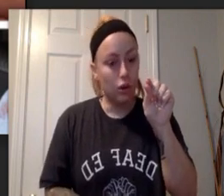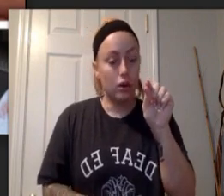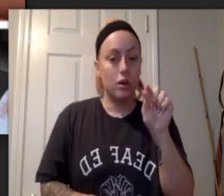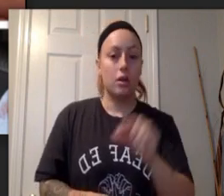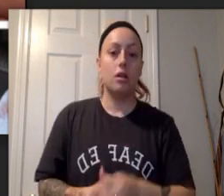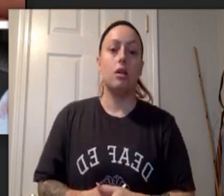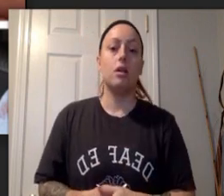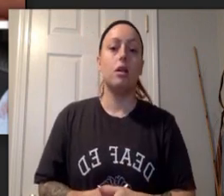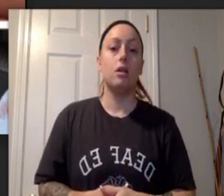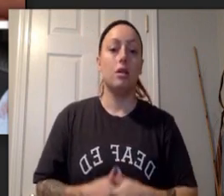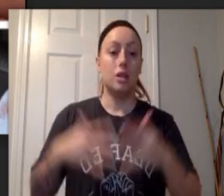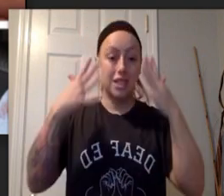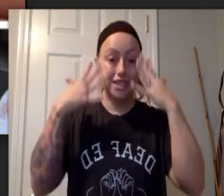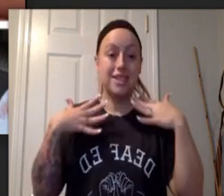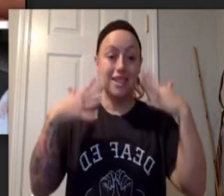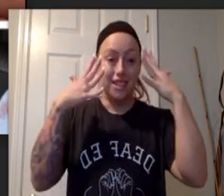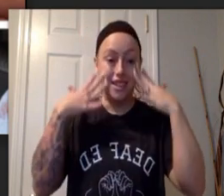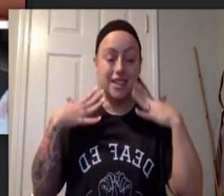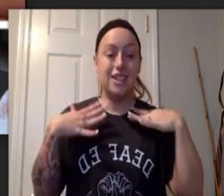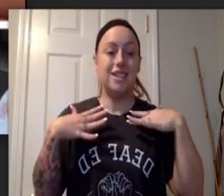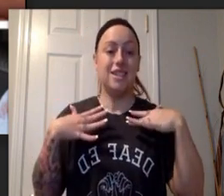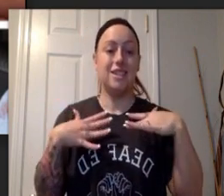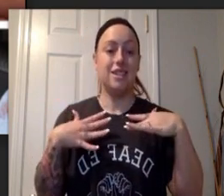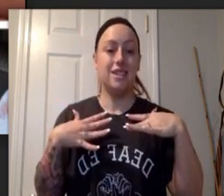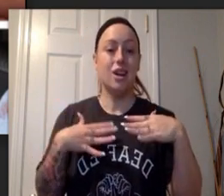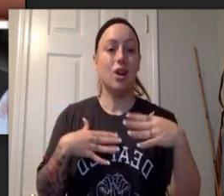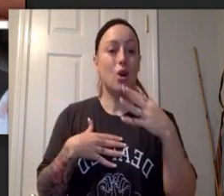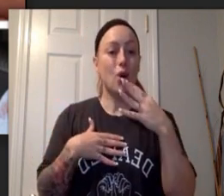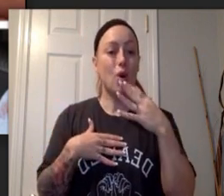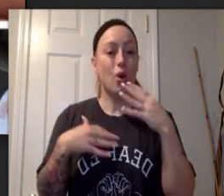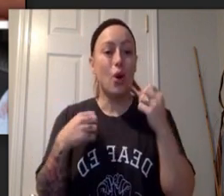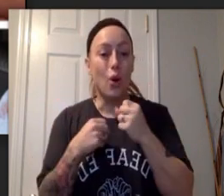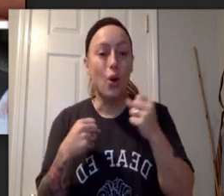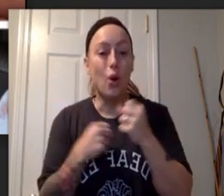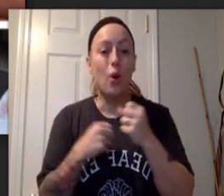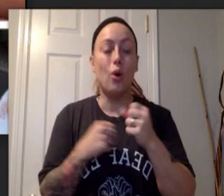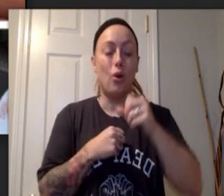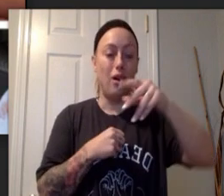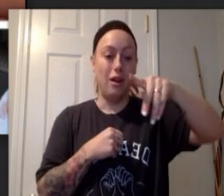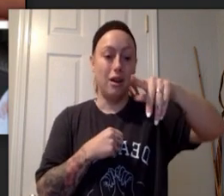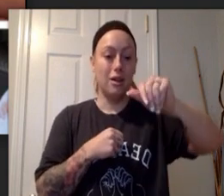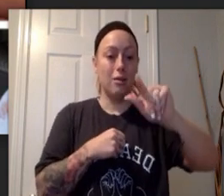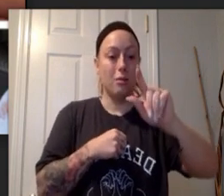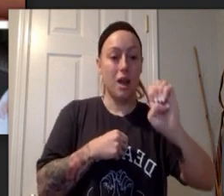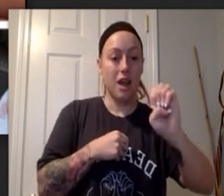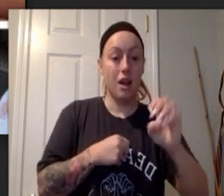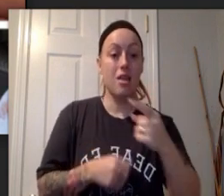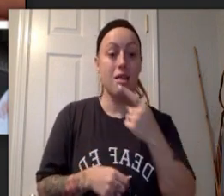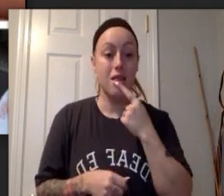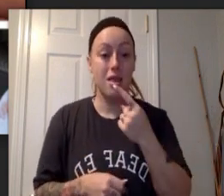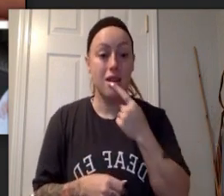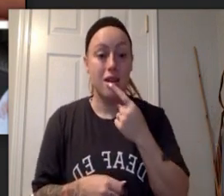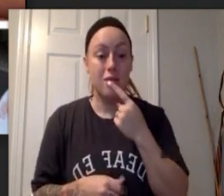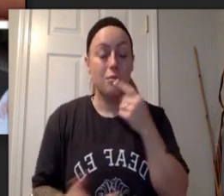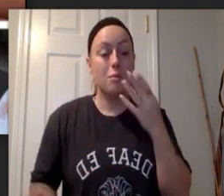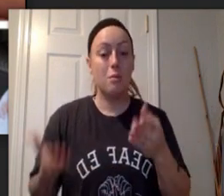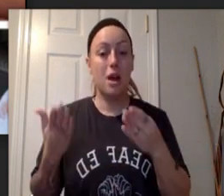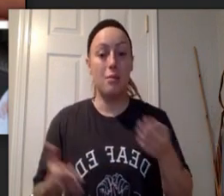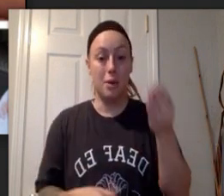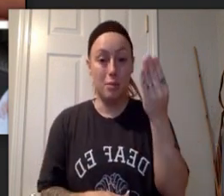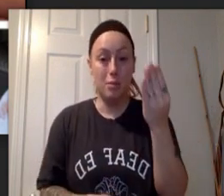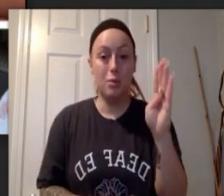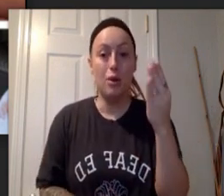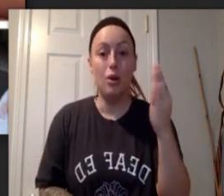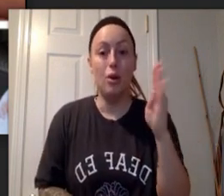or pale in color or cool to the touch. Their lips and nails may be turning blue, showing that they're losing oxygen. They may have